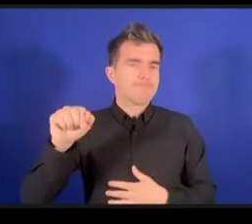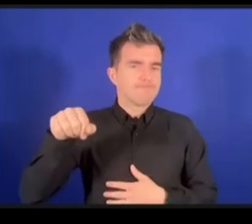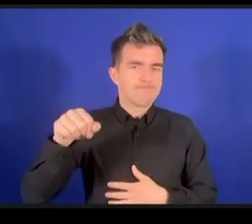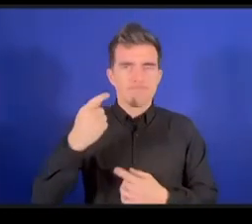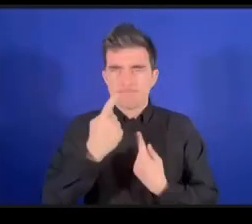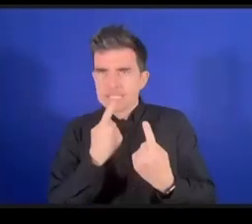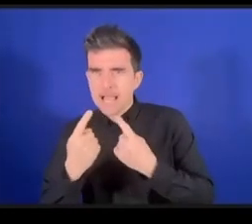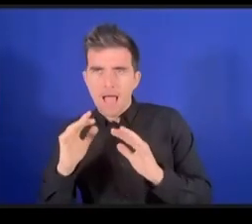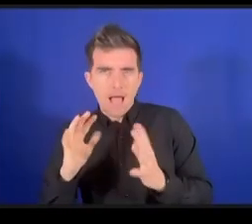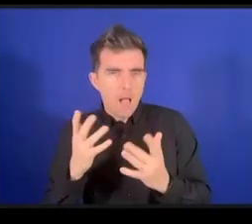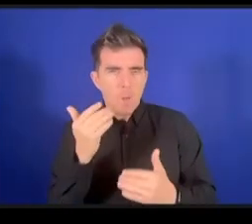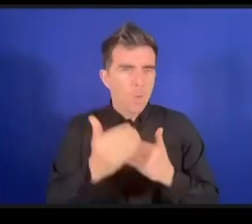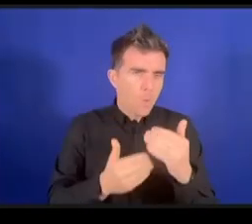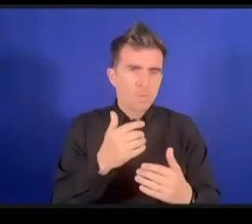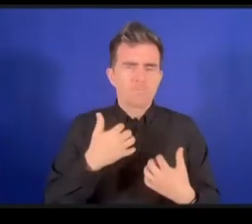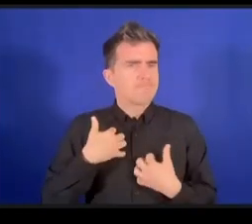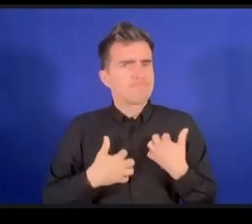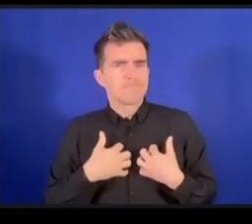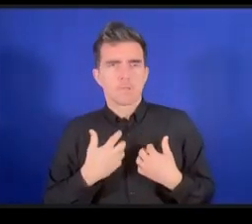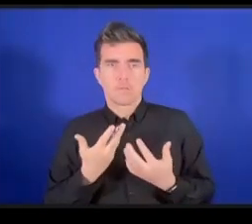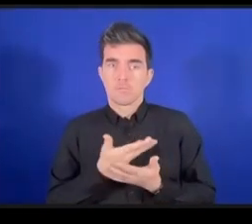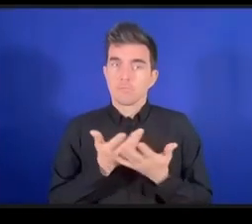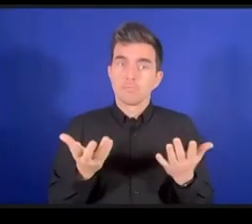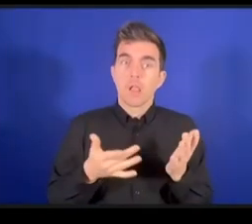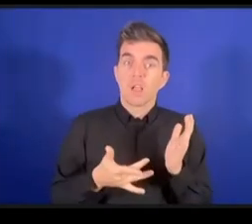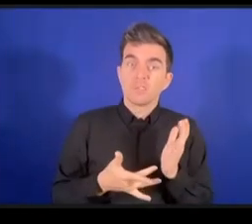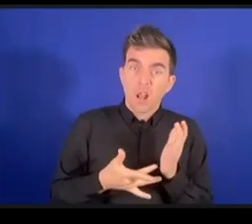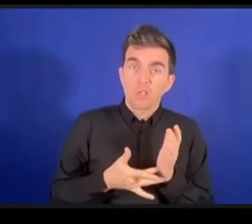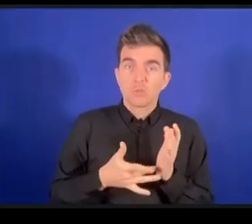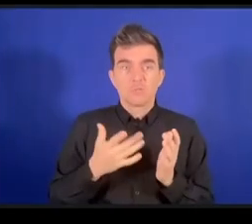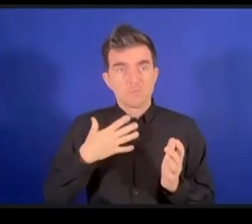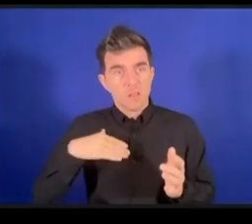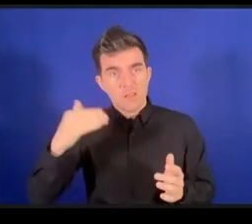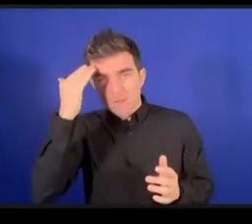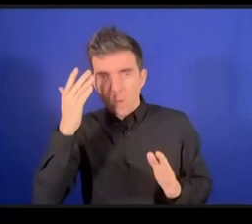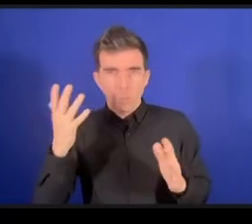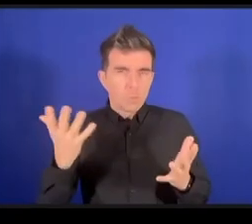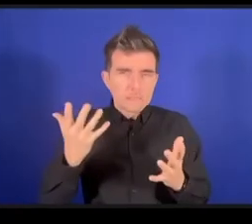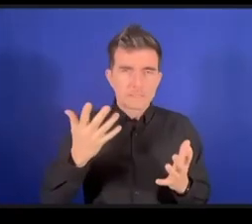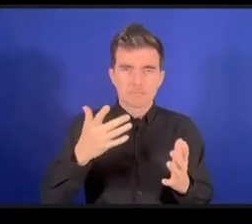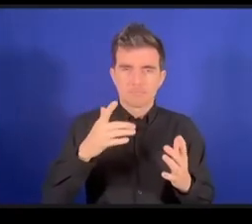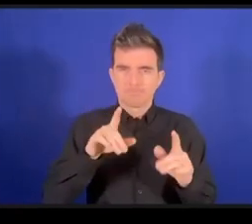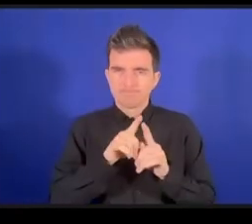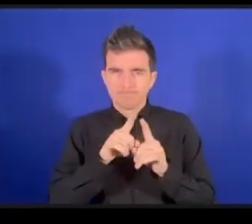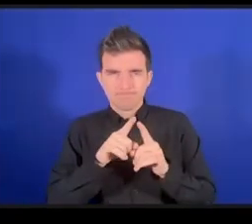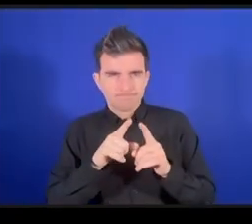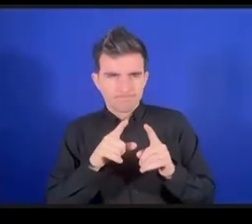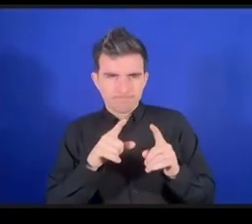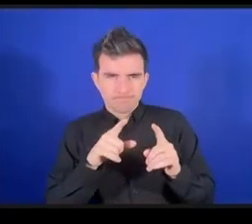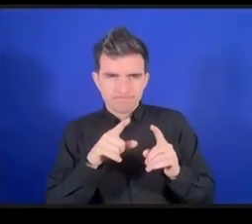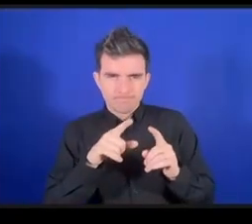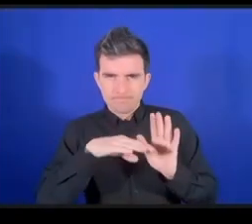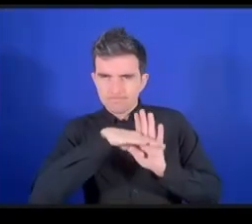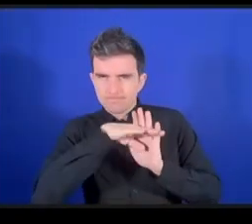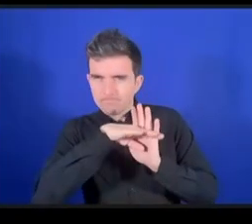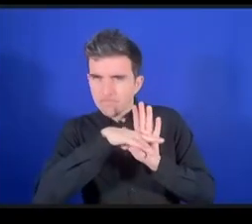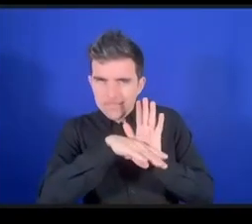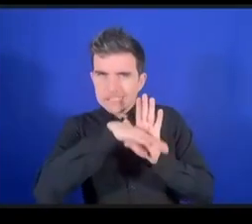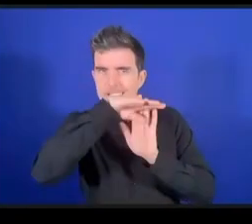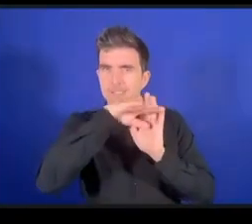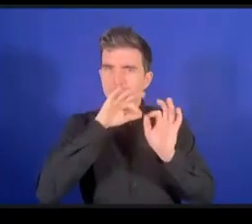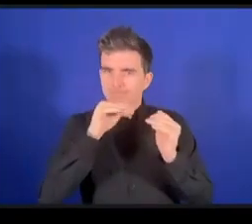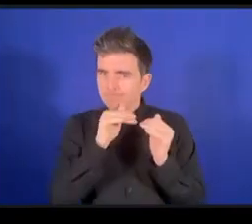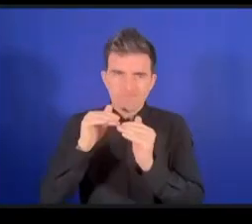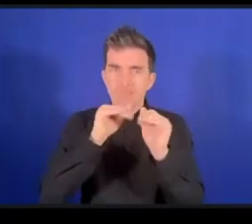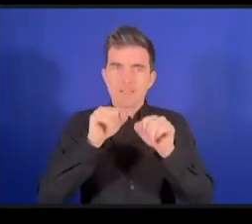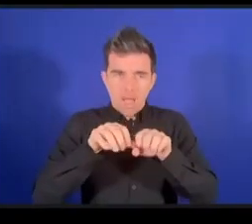to know about the standards. For instance, some Muhammad, 10 years back. Time out. We need